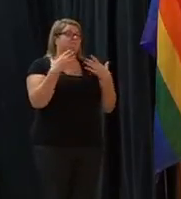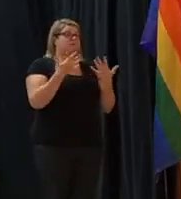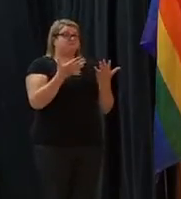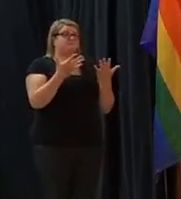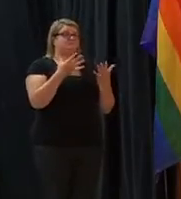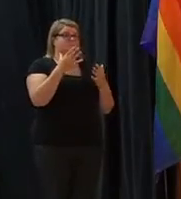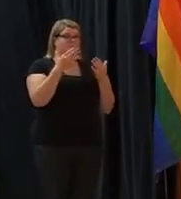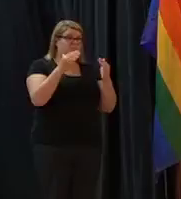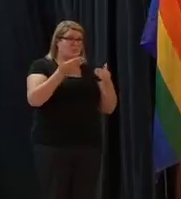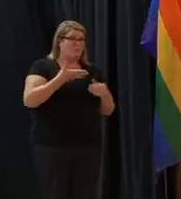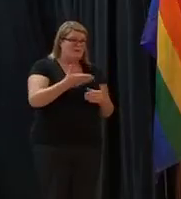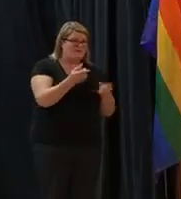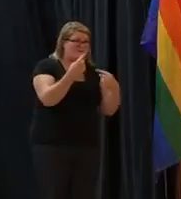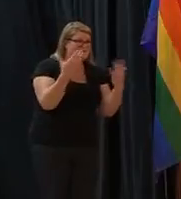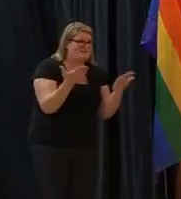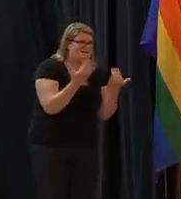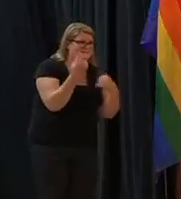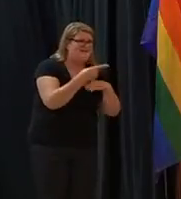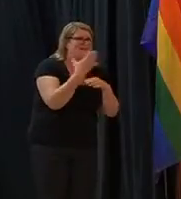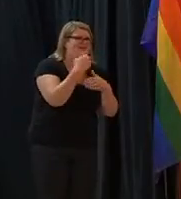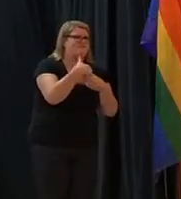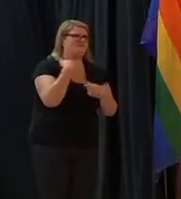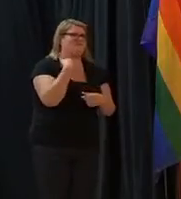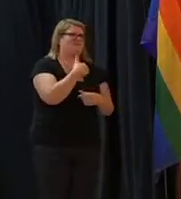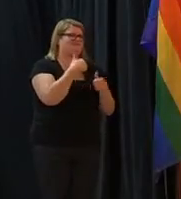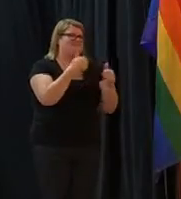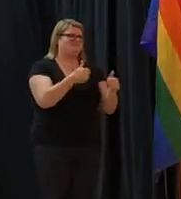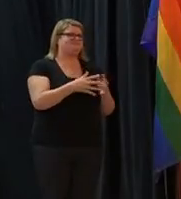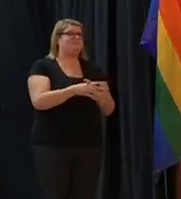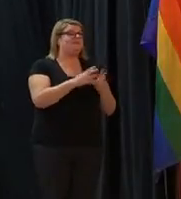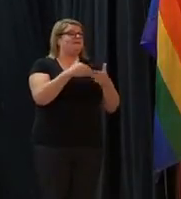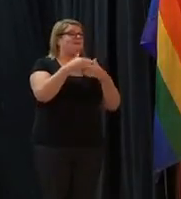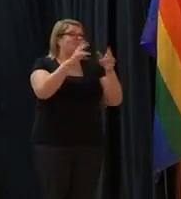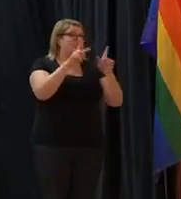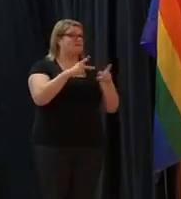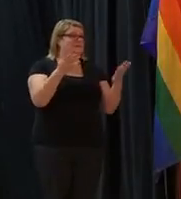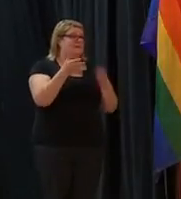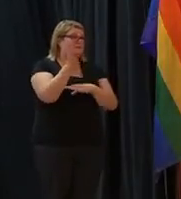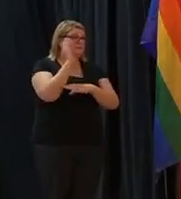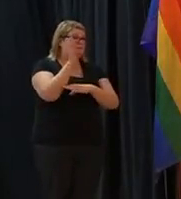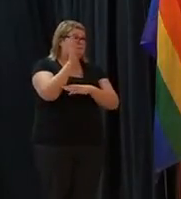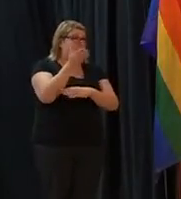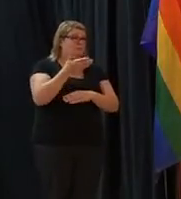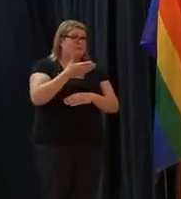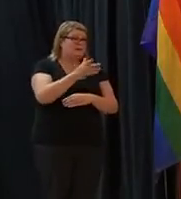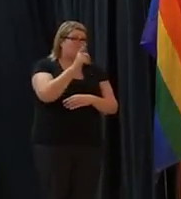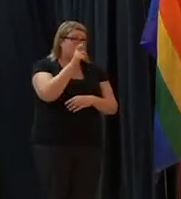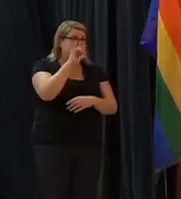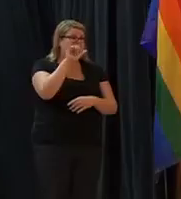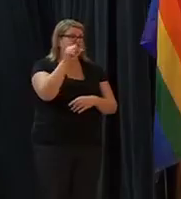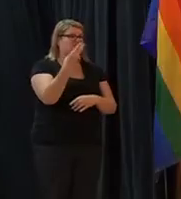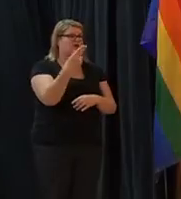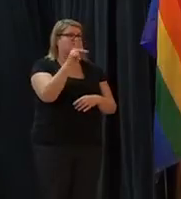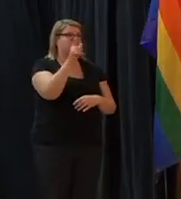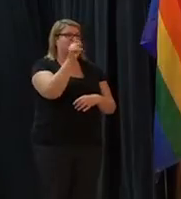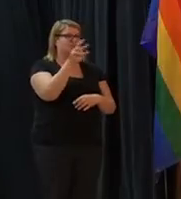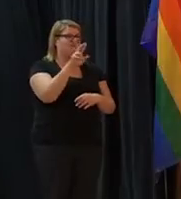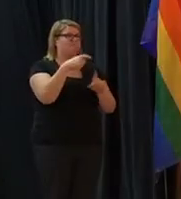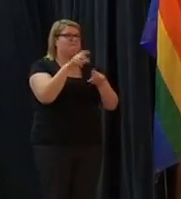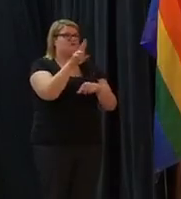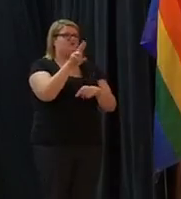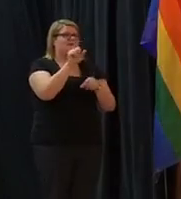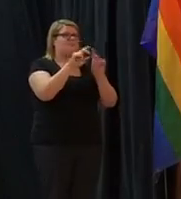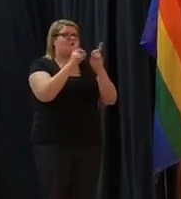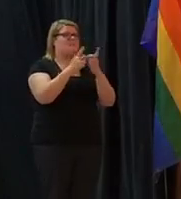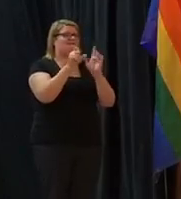Otherwise, we want to welcome you. Thank you for joining us. The next person up to speak to welcome you is Josh Kreiser from the U.S. Department